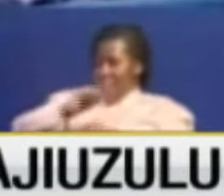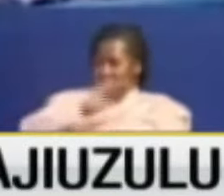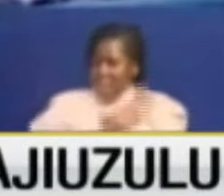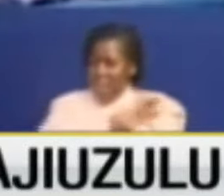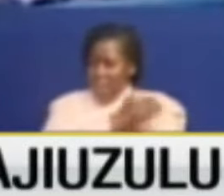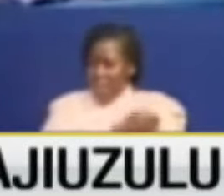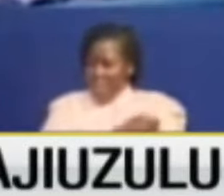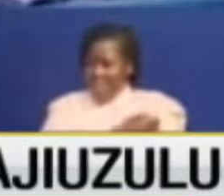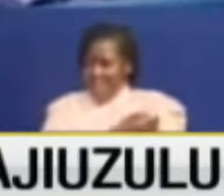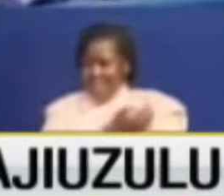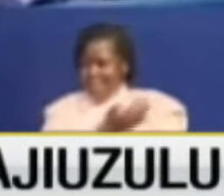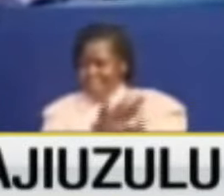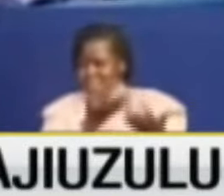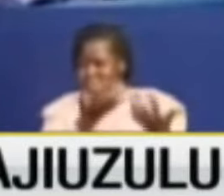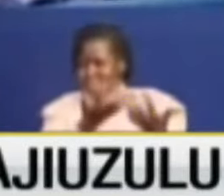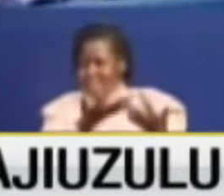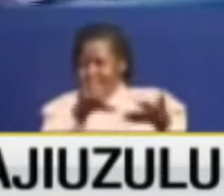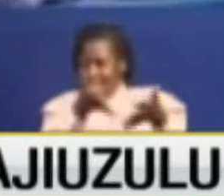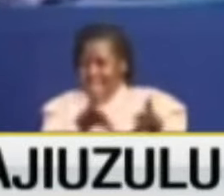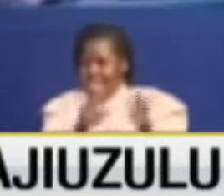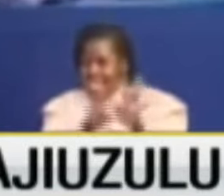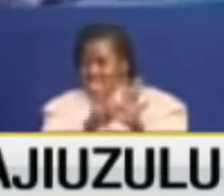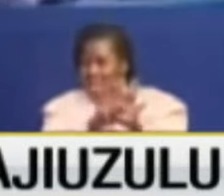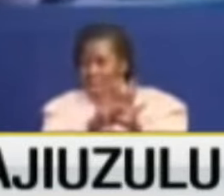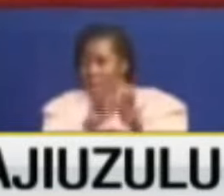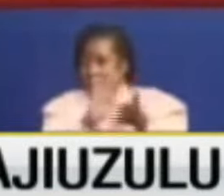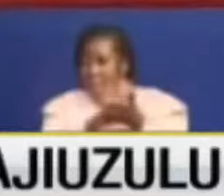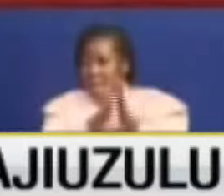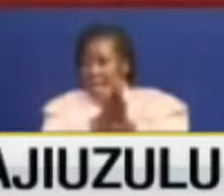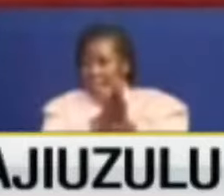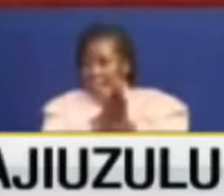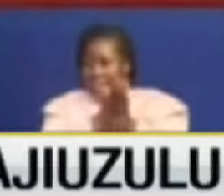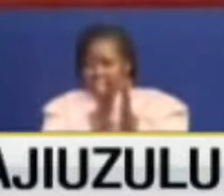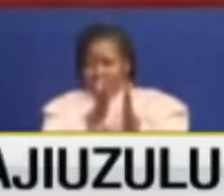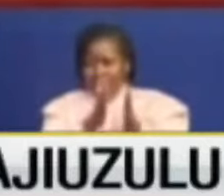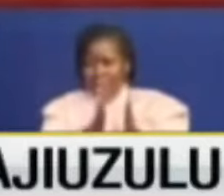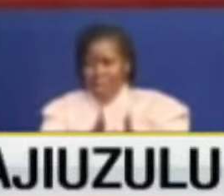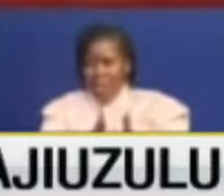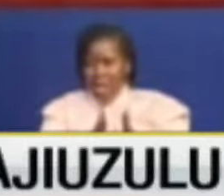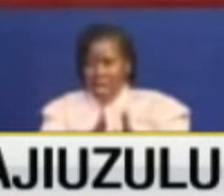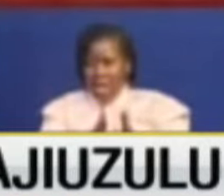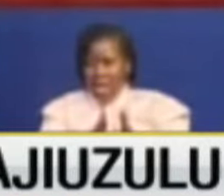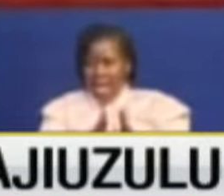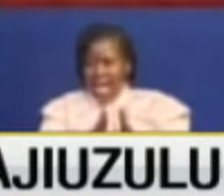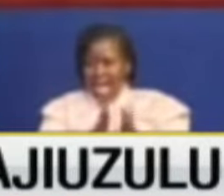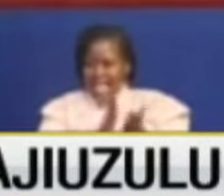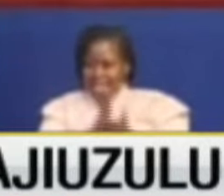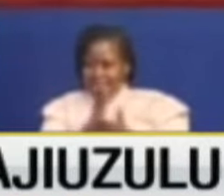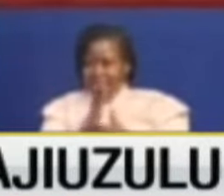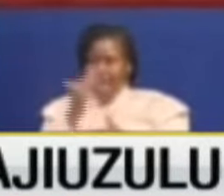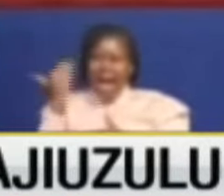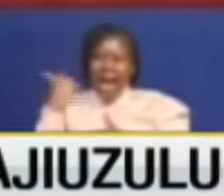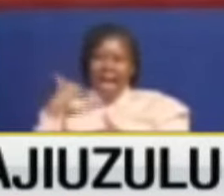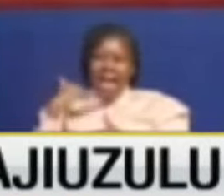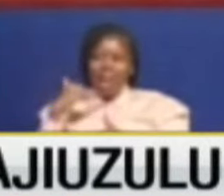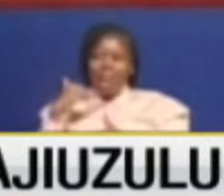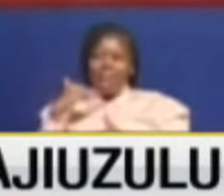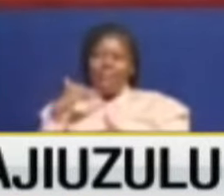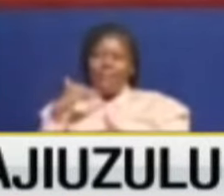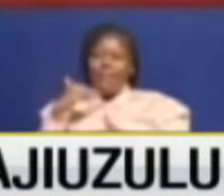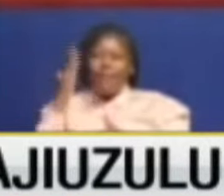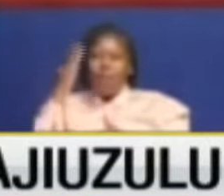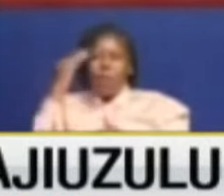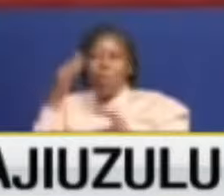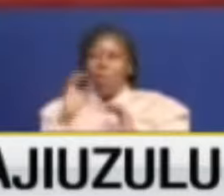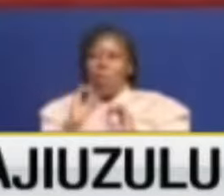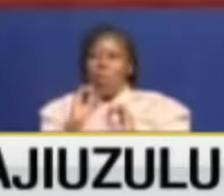lies. It is here that law enforcement becomes personal, and the real crime becomes being unpopular